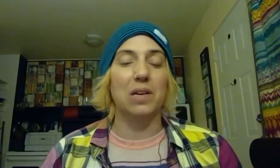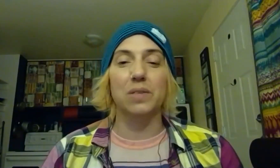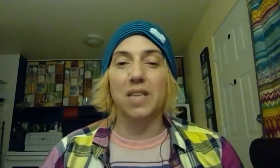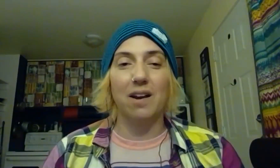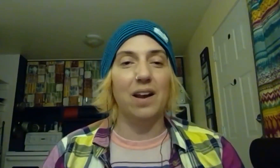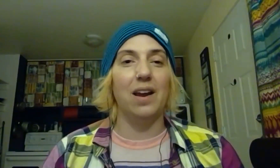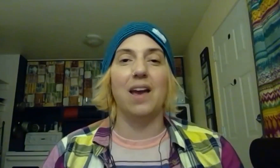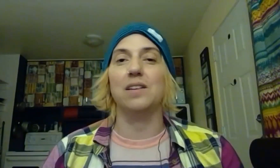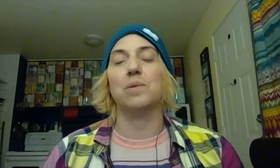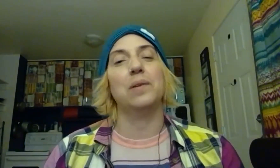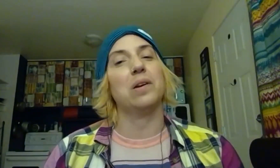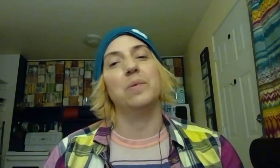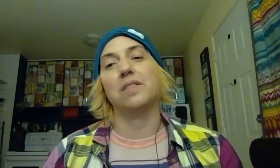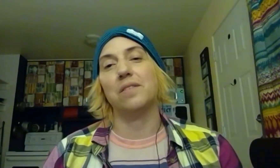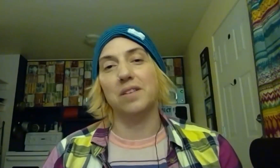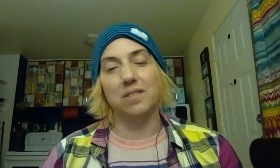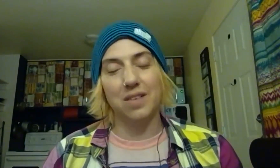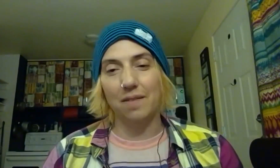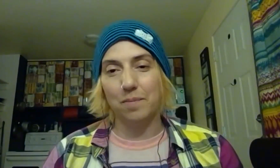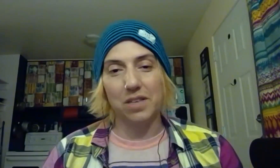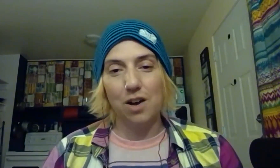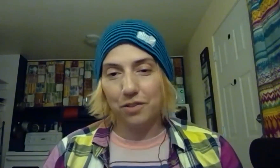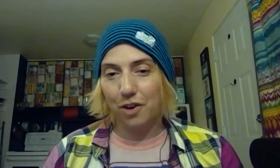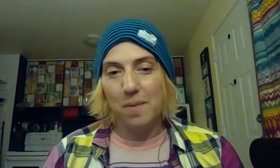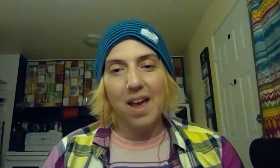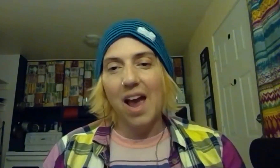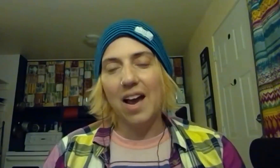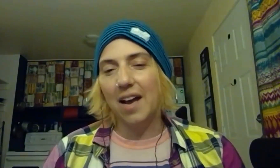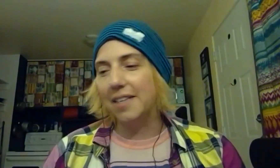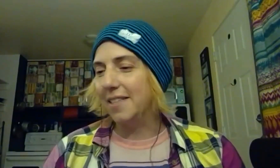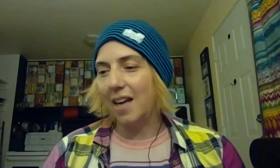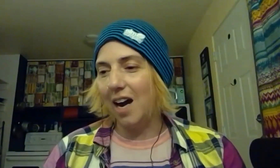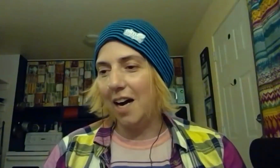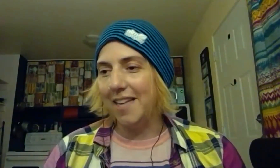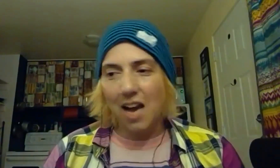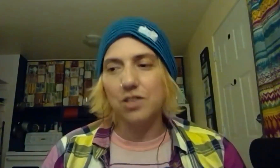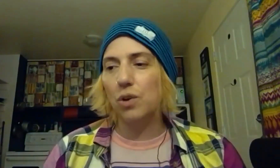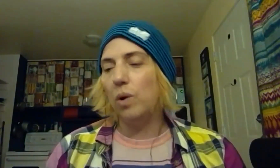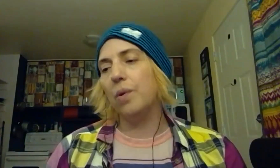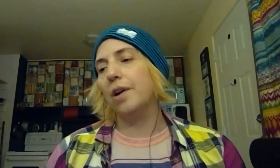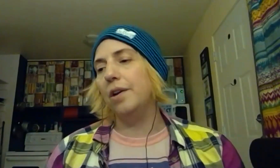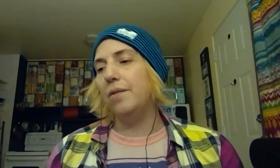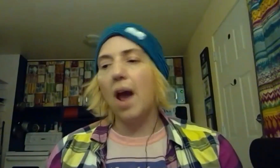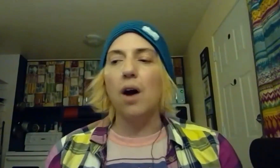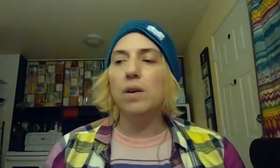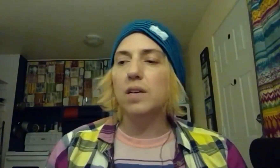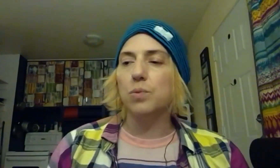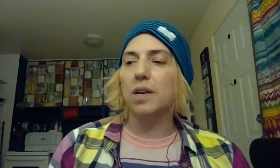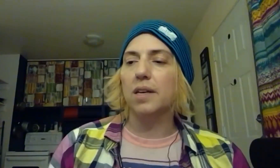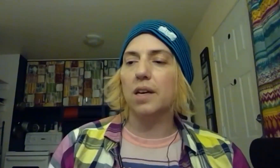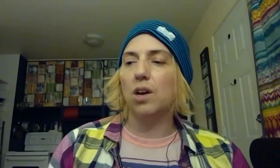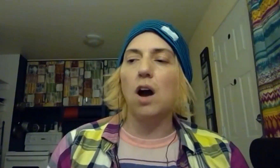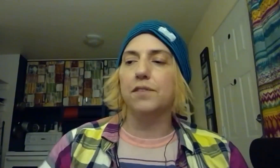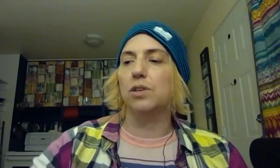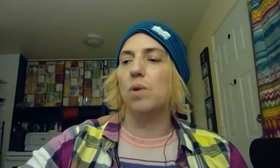to be working with Terry, and to be working with the rest of the Stand Up for Mental Health group. And yeah, so what we're going to do now is we're